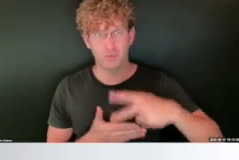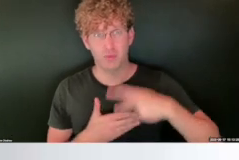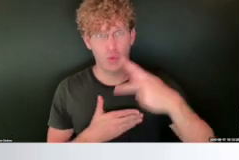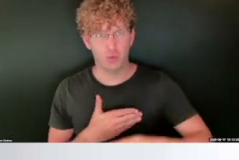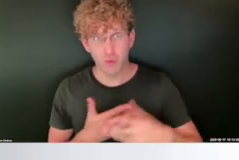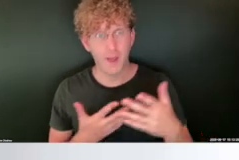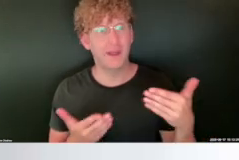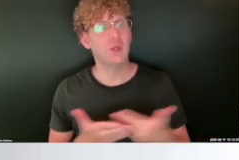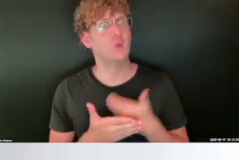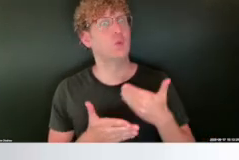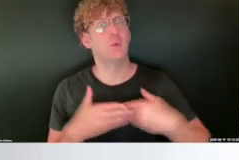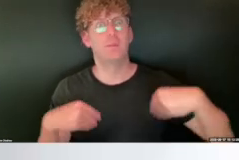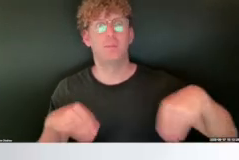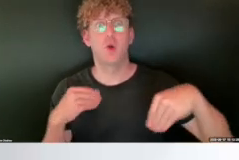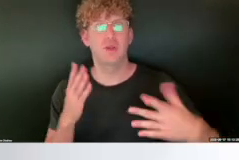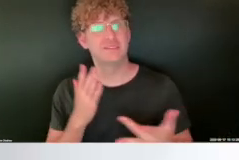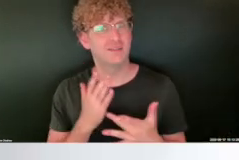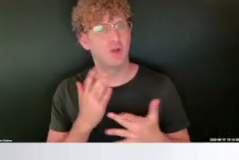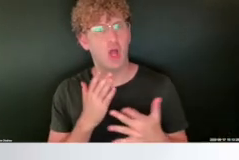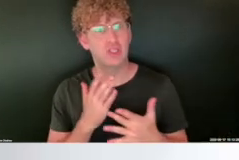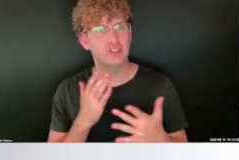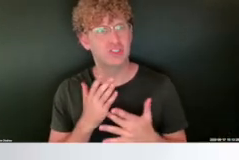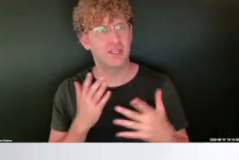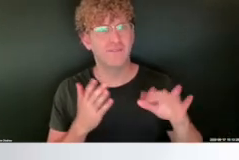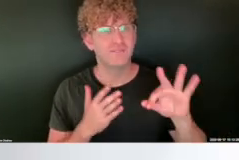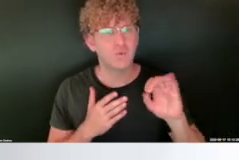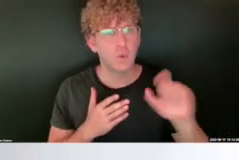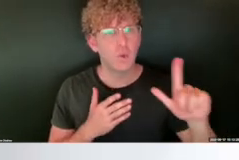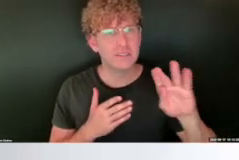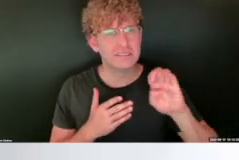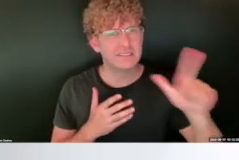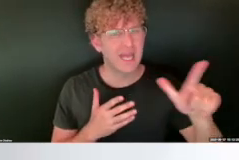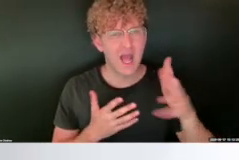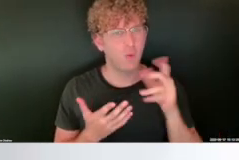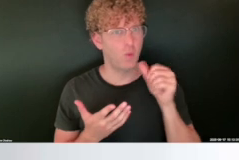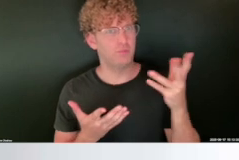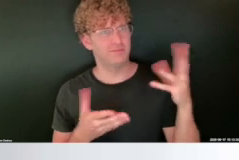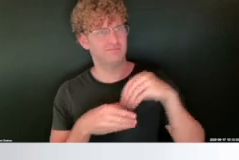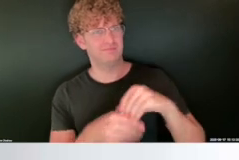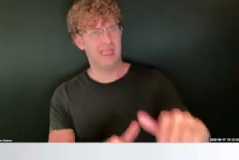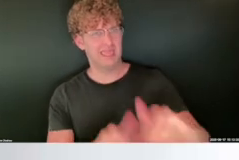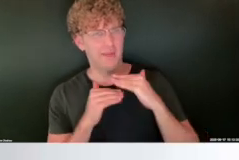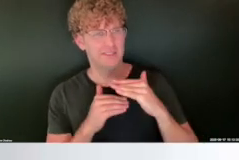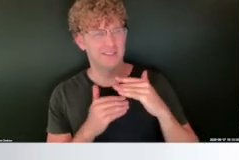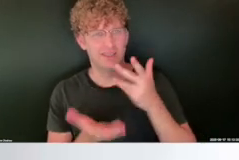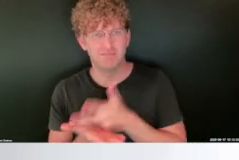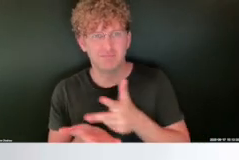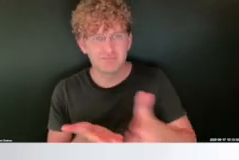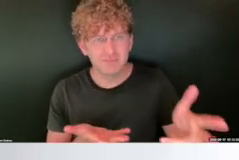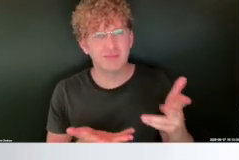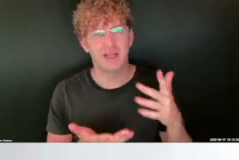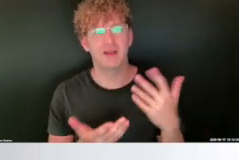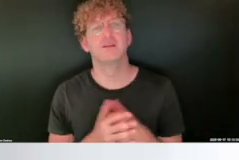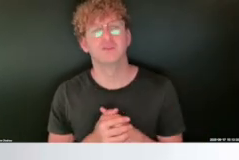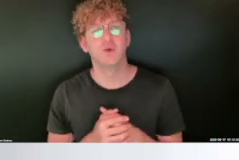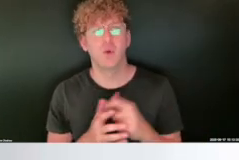cells were not to be subject to fleet size limitations until the next technology has achieved a higher degree of market